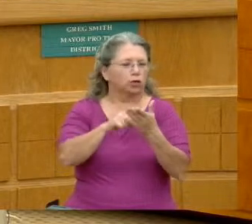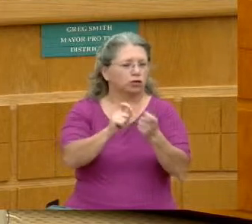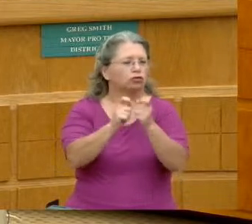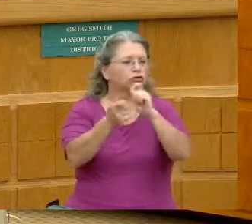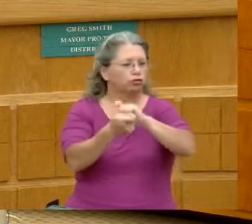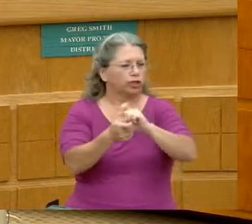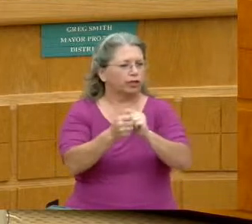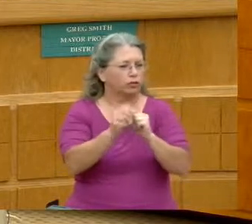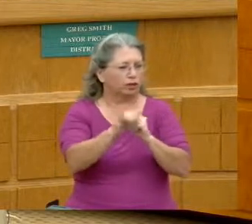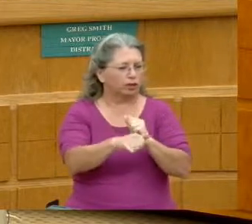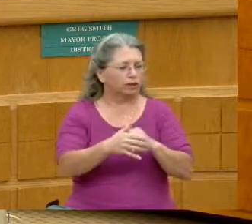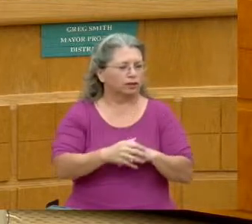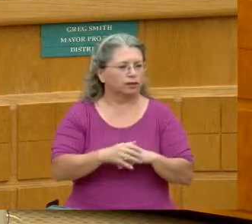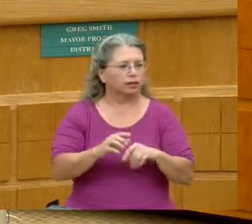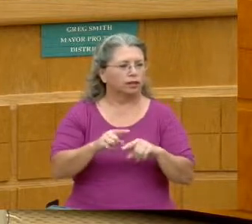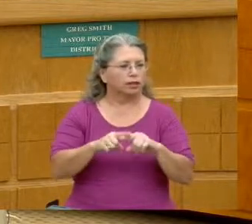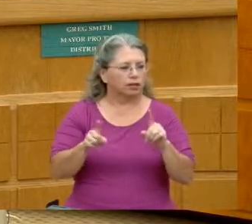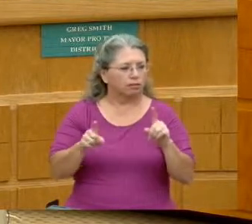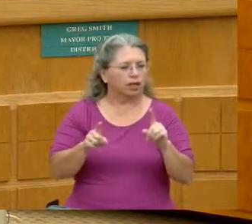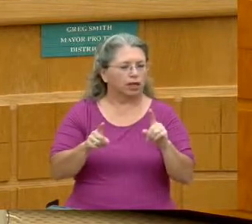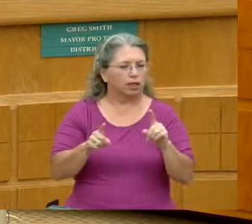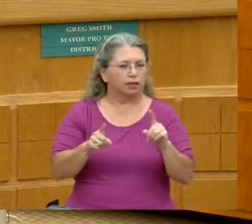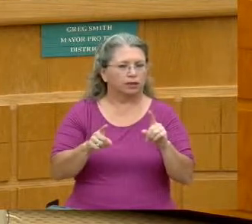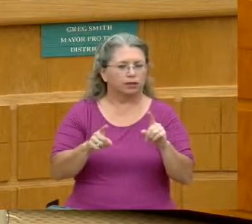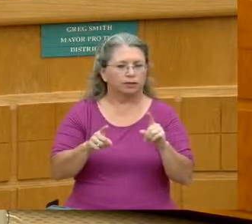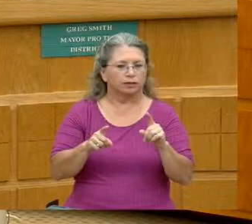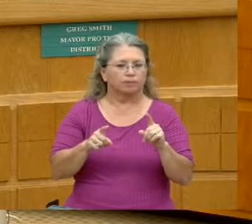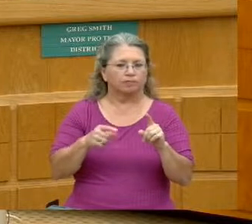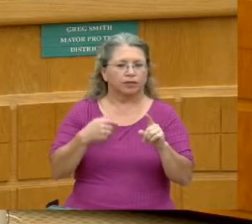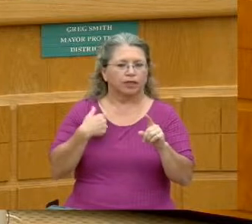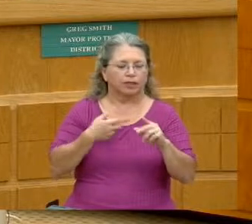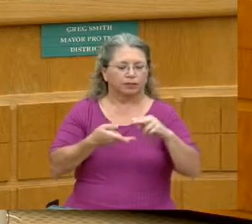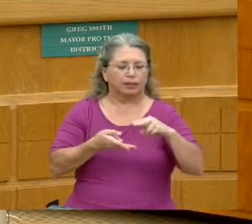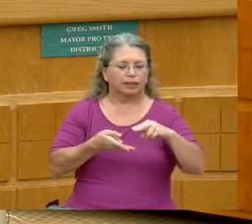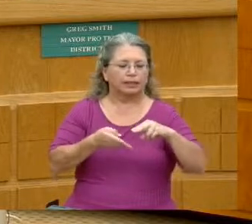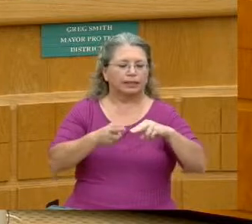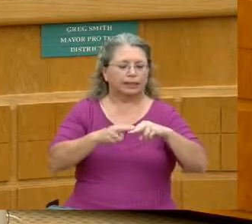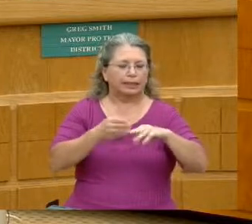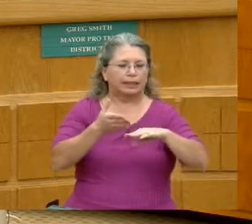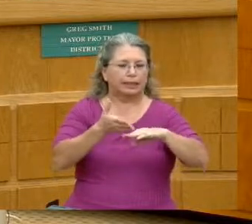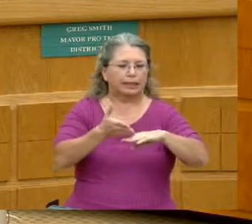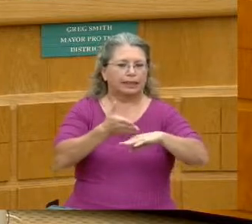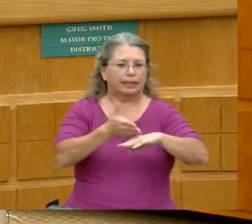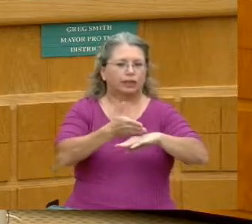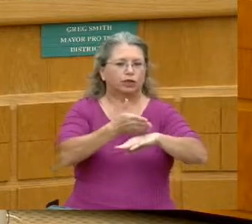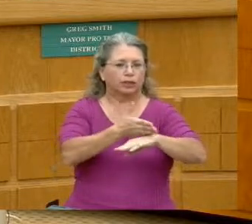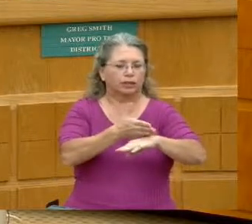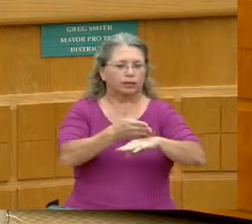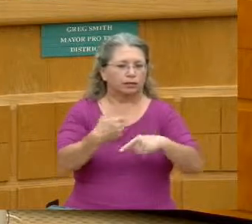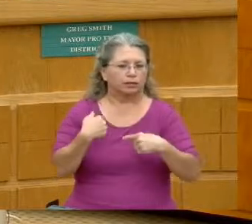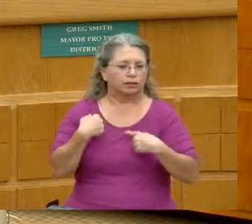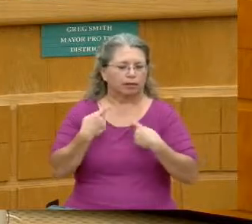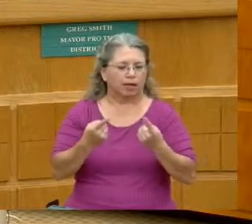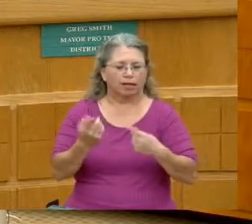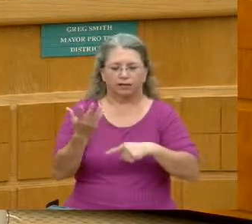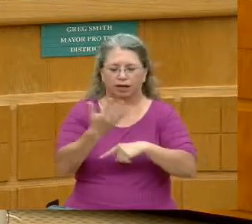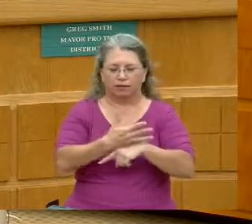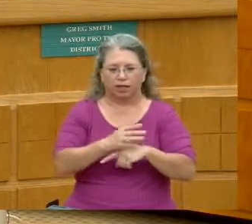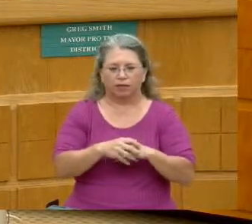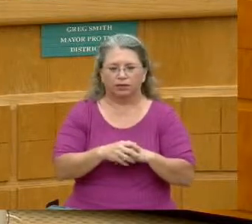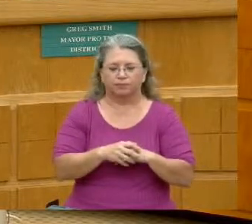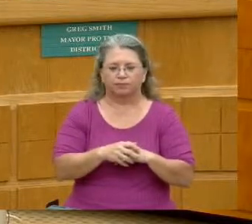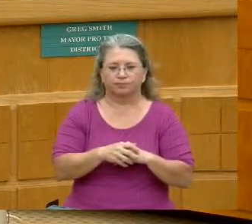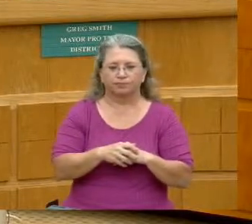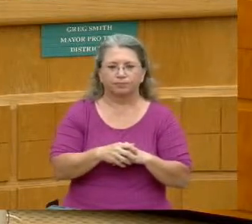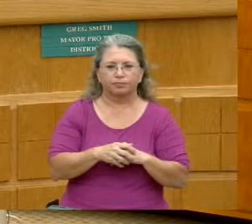this number, there's more digits, and it's been increasing slowly over the past about 5 days. It hit a low just past